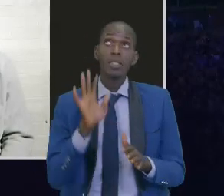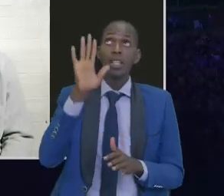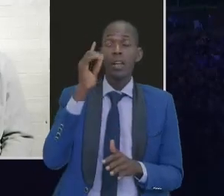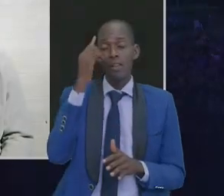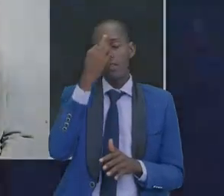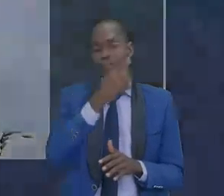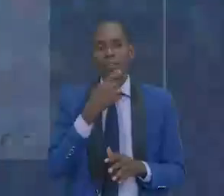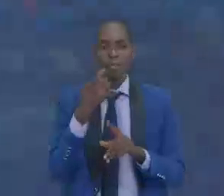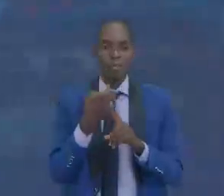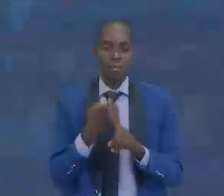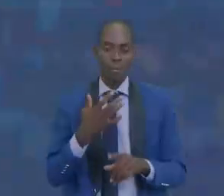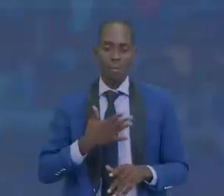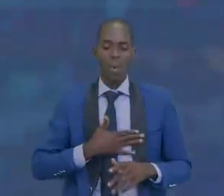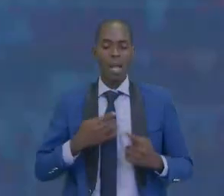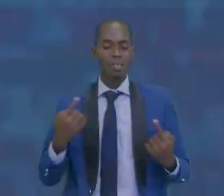my sins.